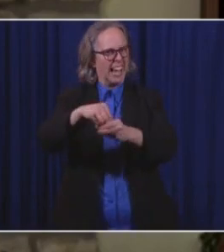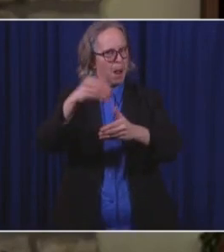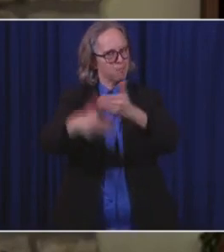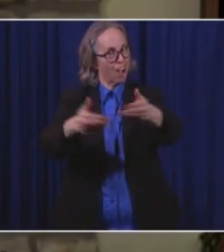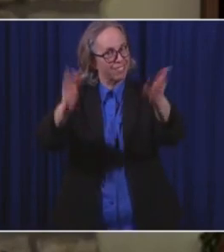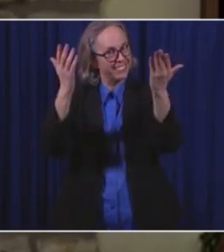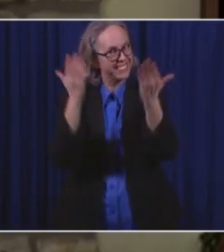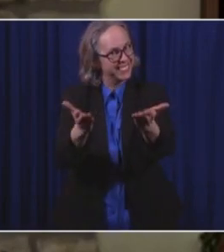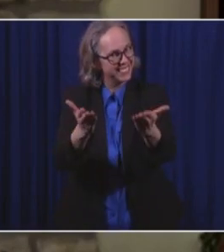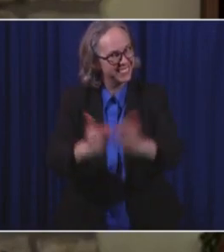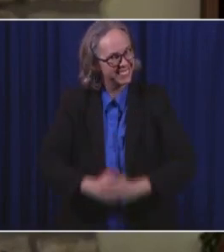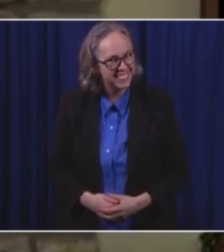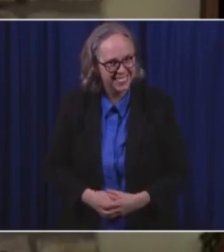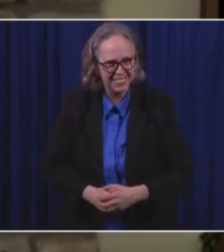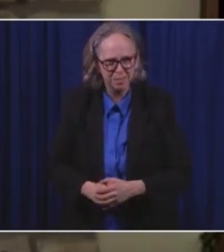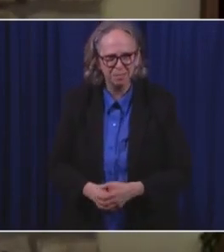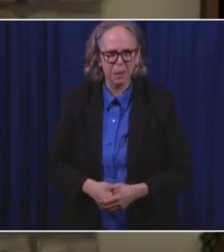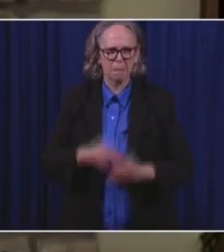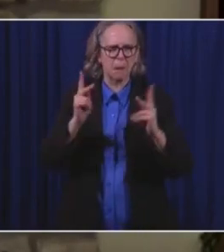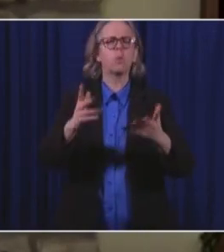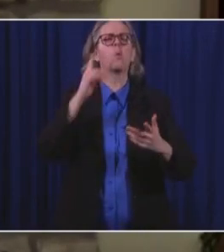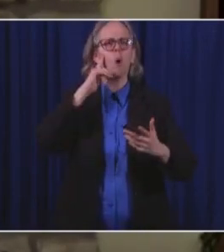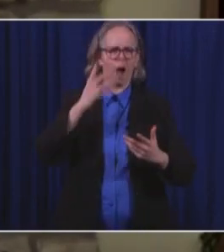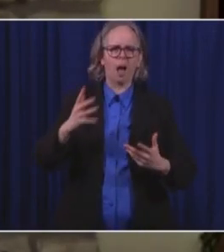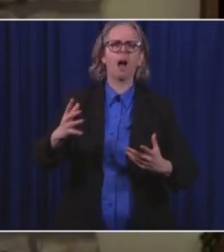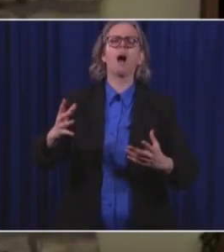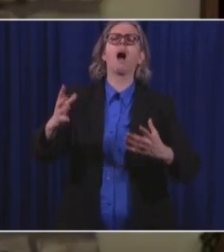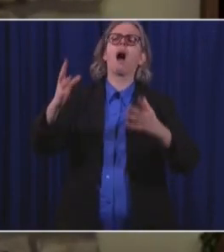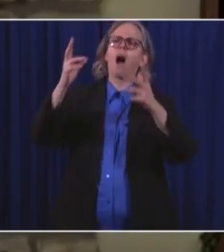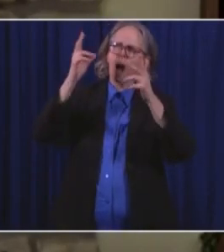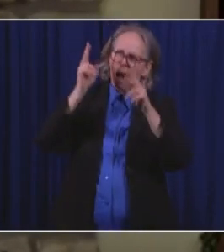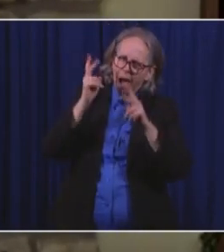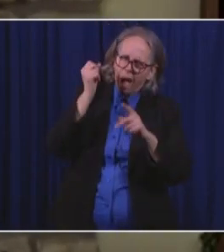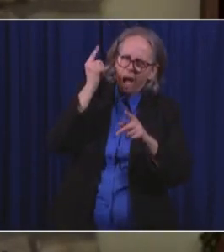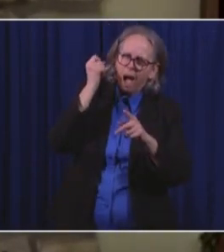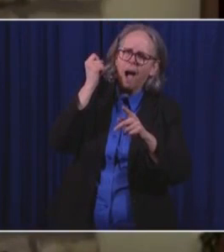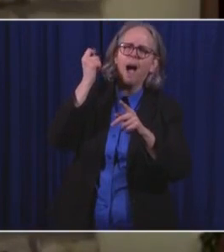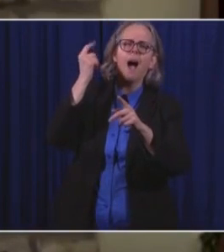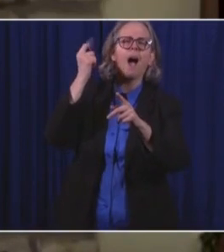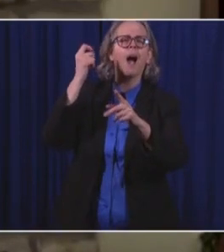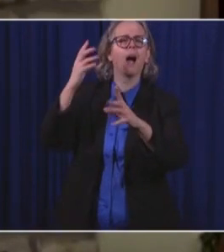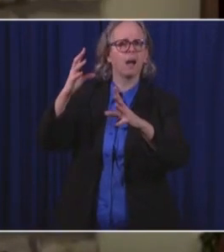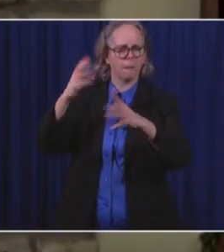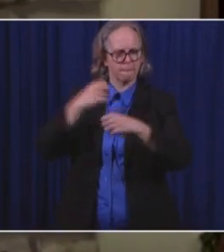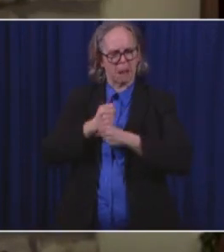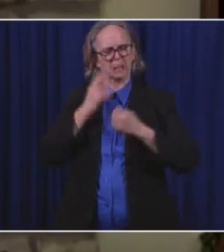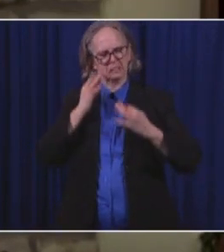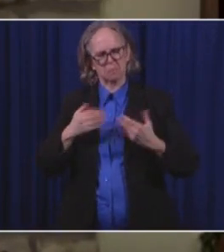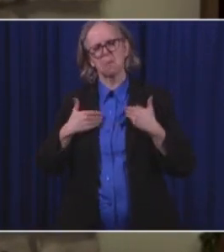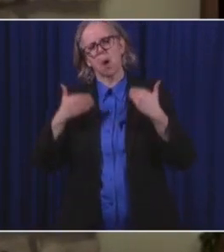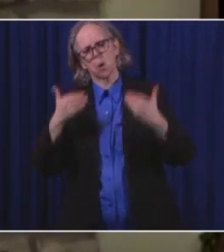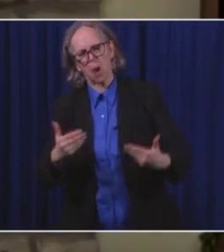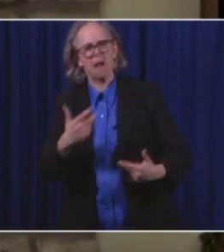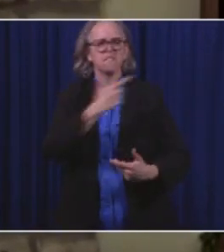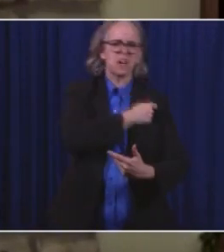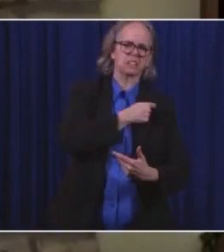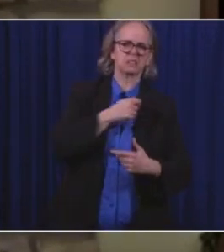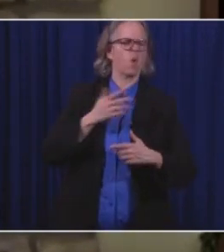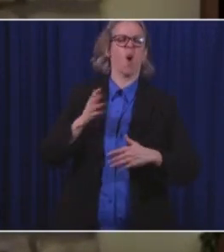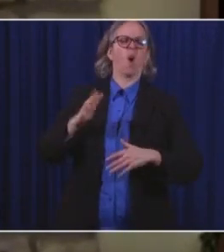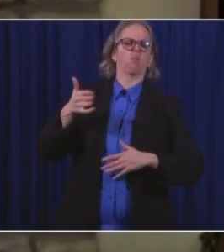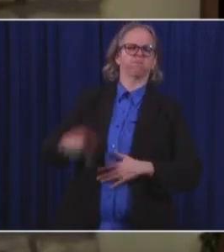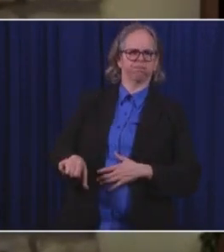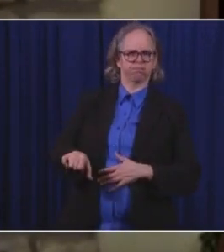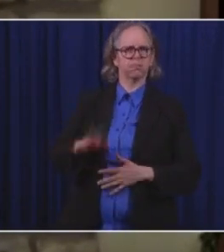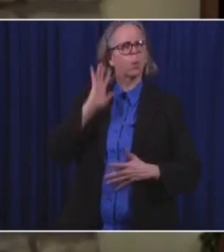rational decisions and will process all the information that comes in, and we certainly will be out there talking about it and messaging it as